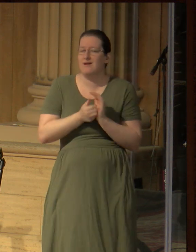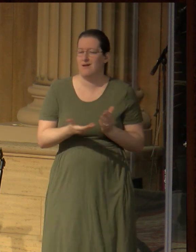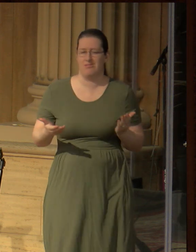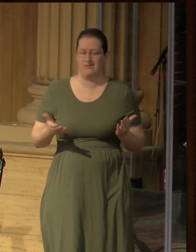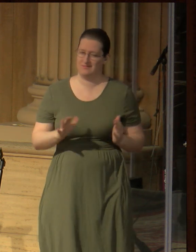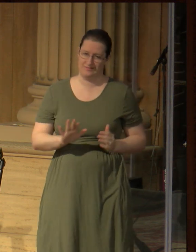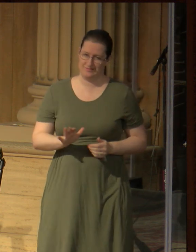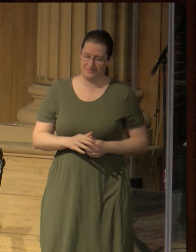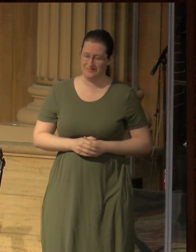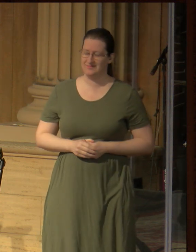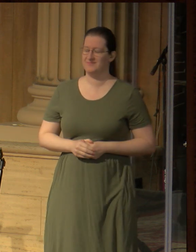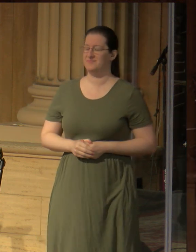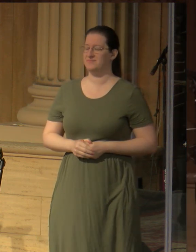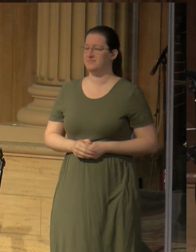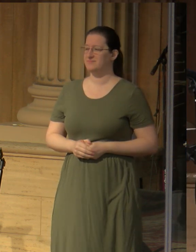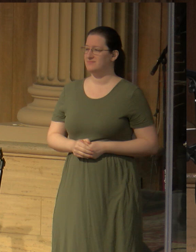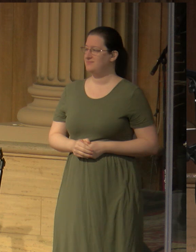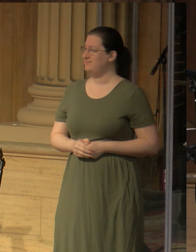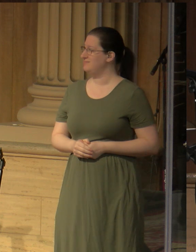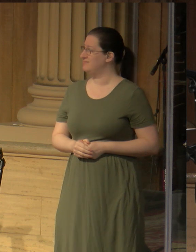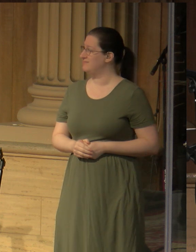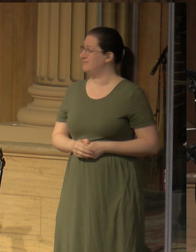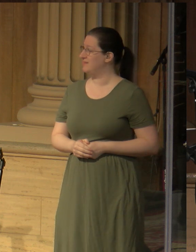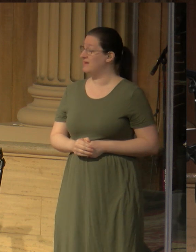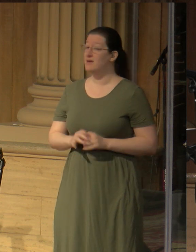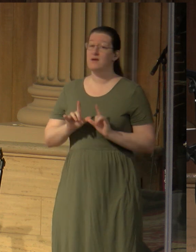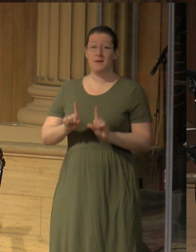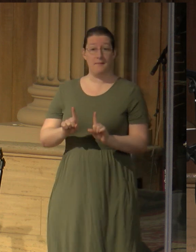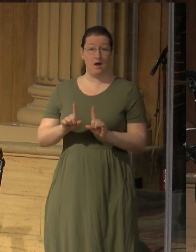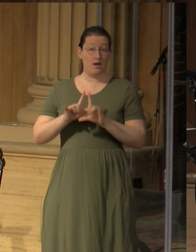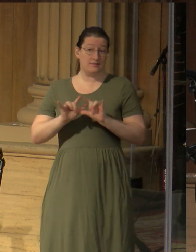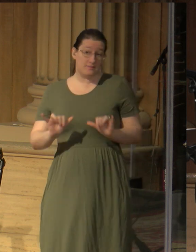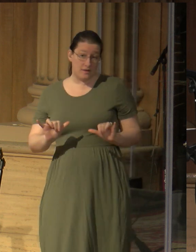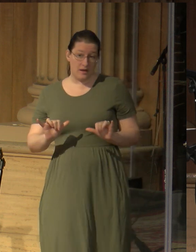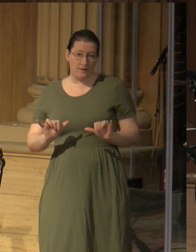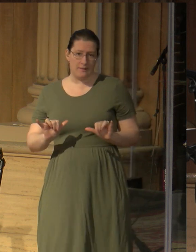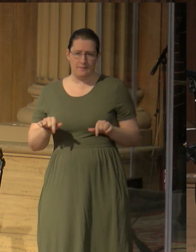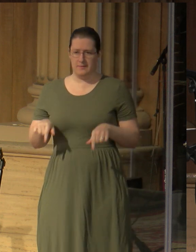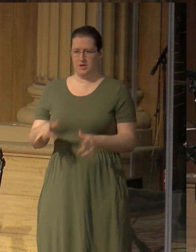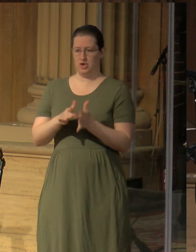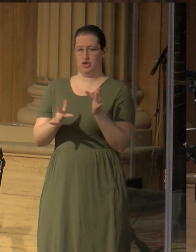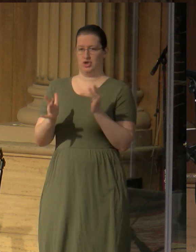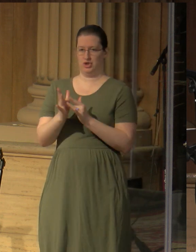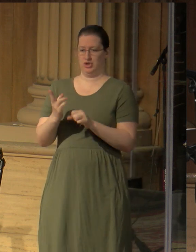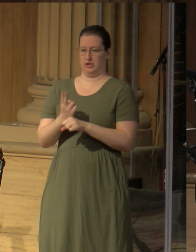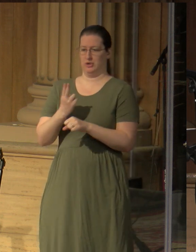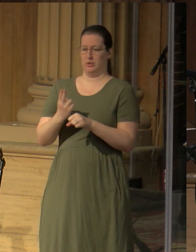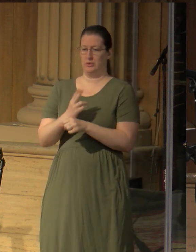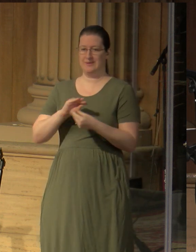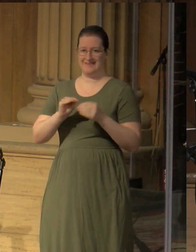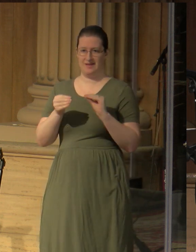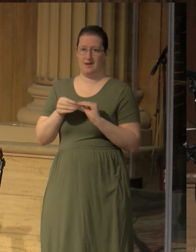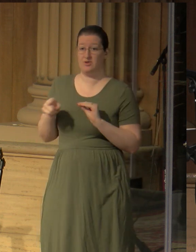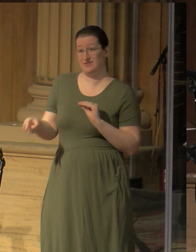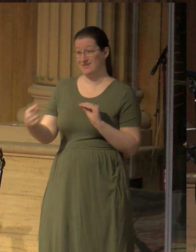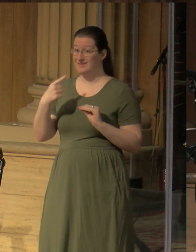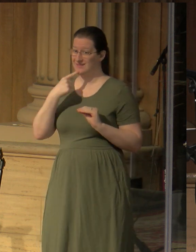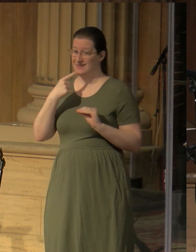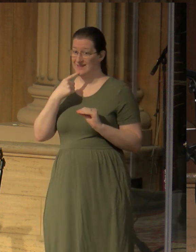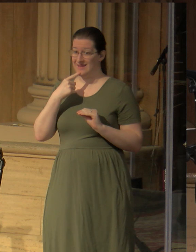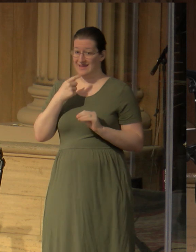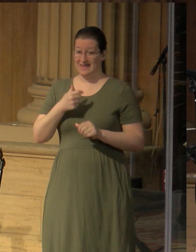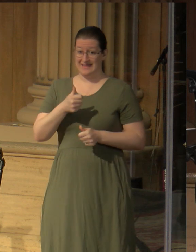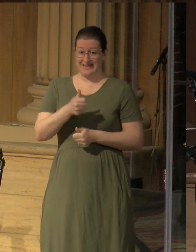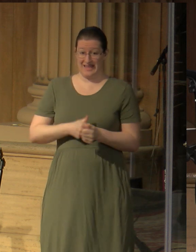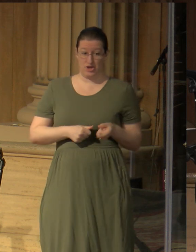hide things in ways like that. But in this case, Jesus says that the number of baskets of leftovers in each